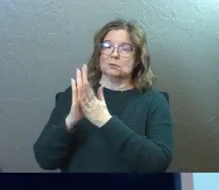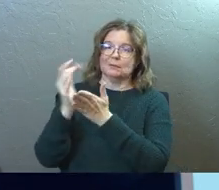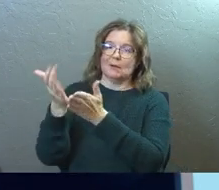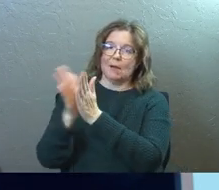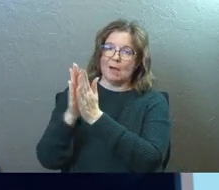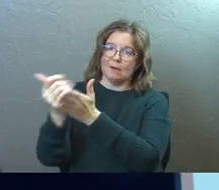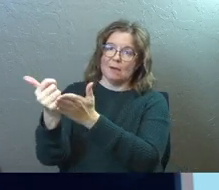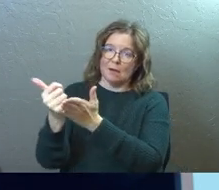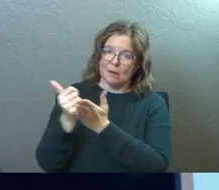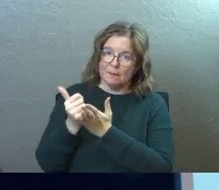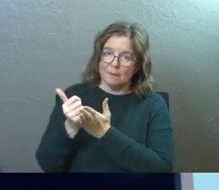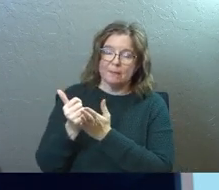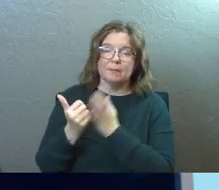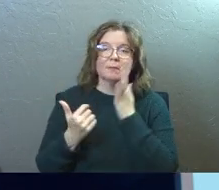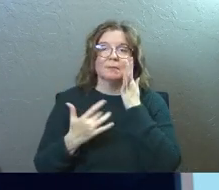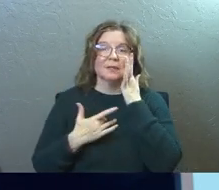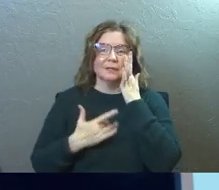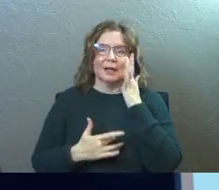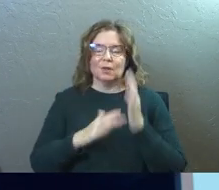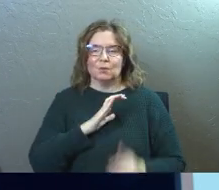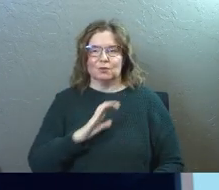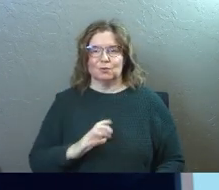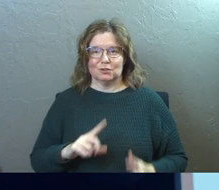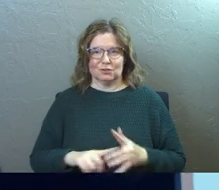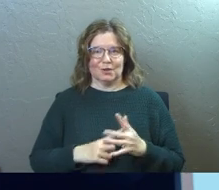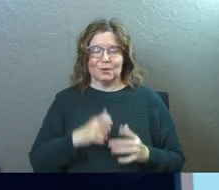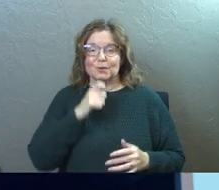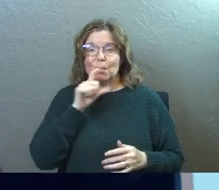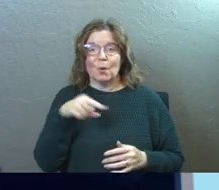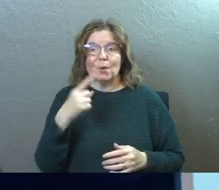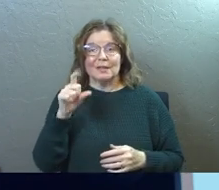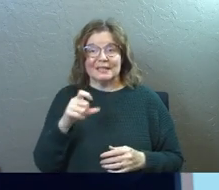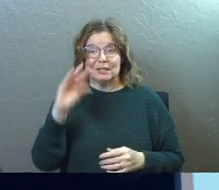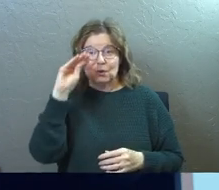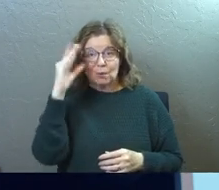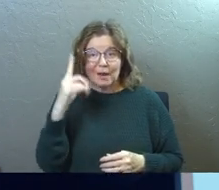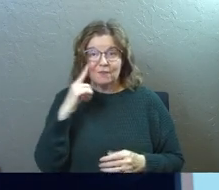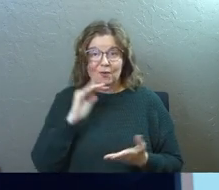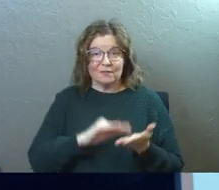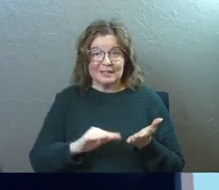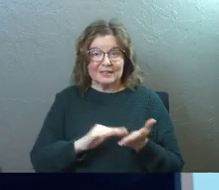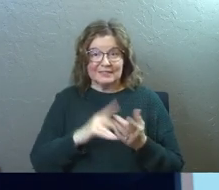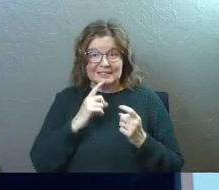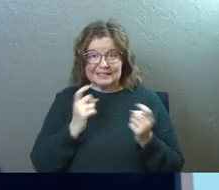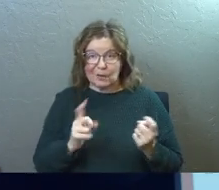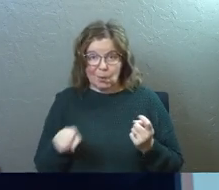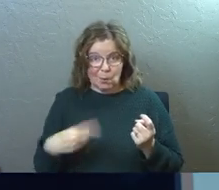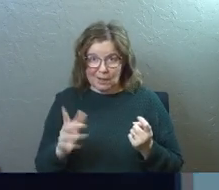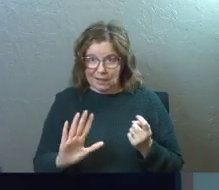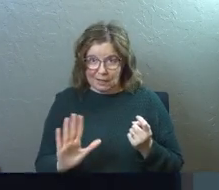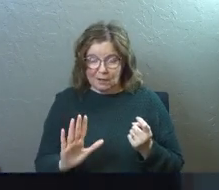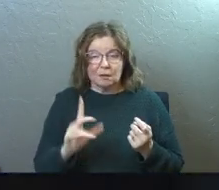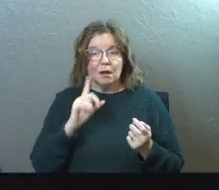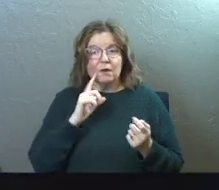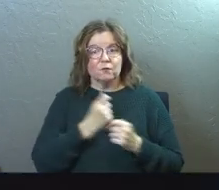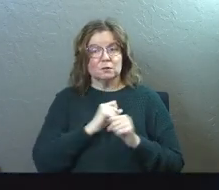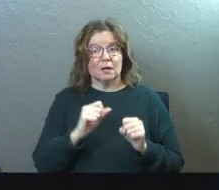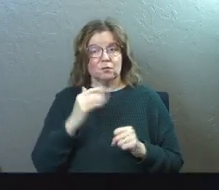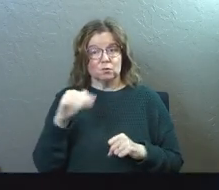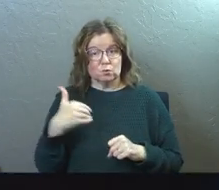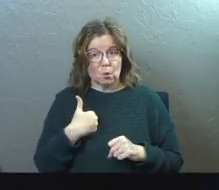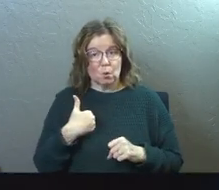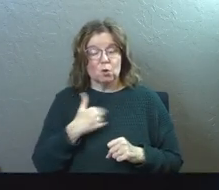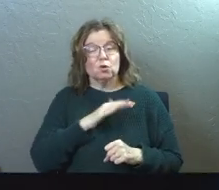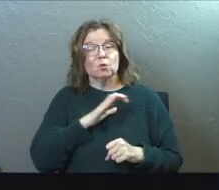help. This is always where the Christian starts. We don't just need grace for the forgiveness of our sins and for the salvation of our